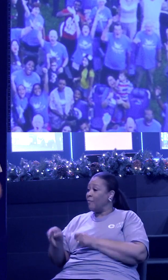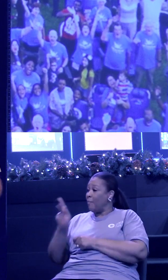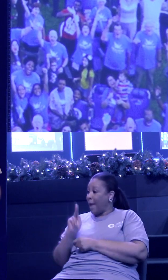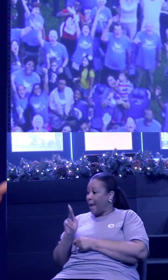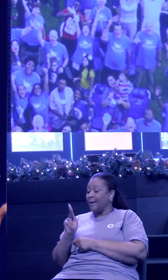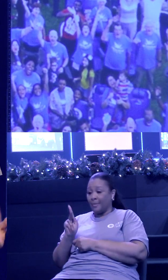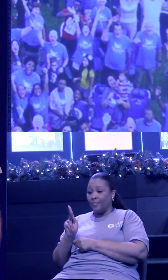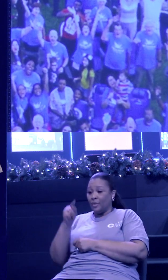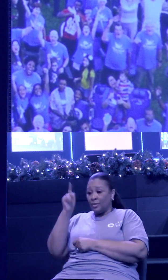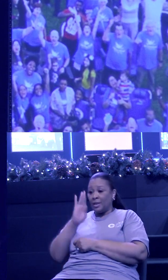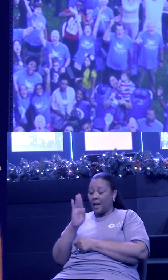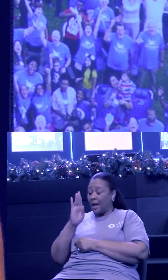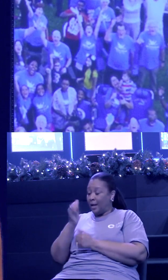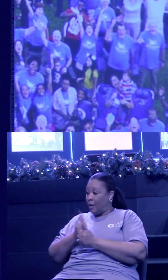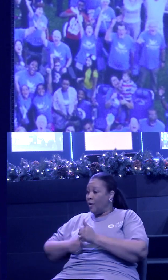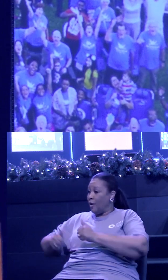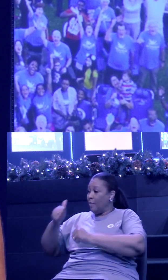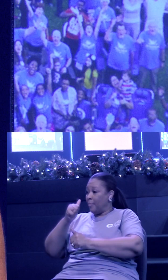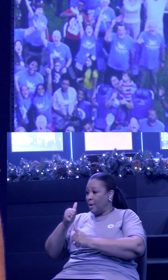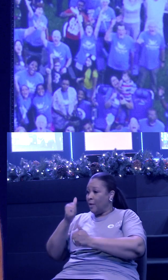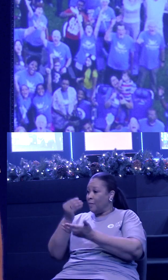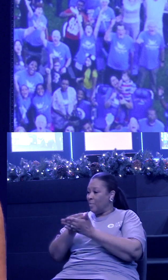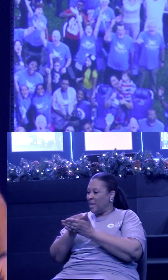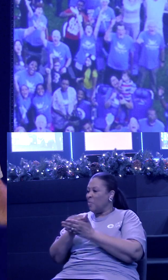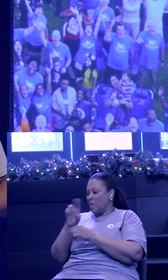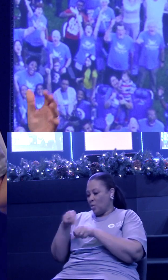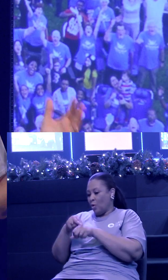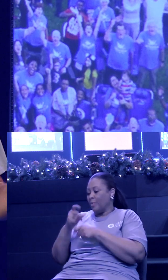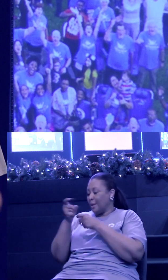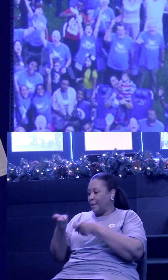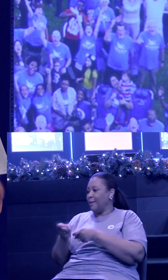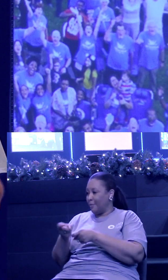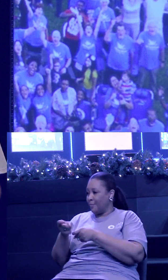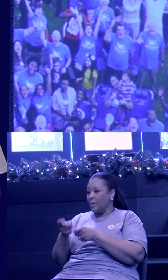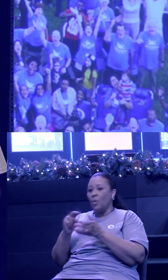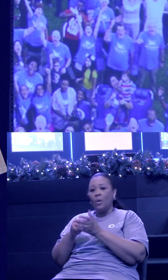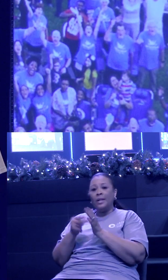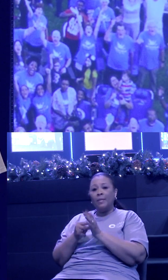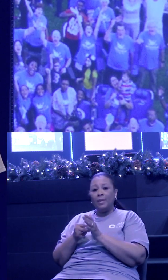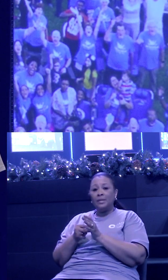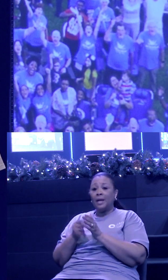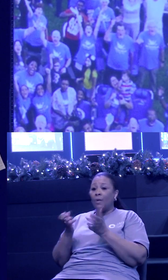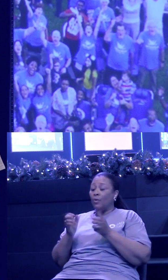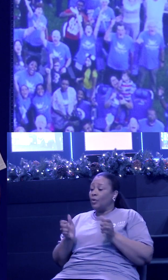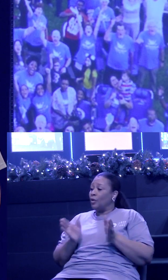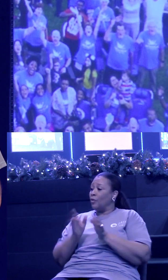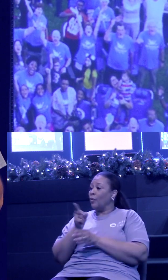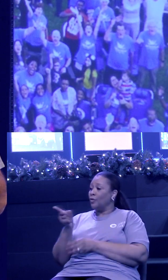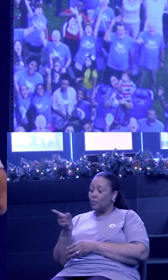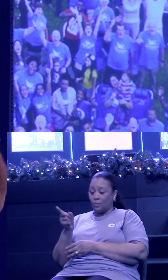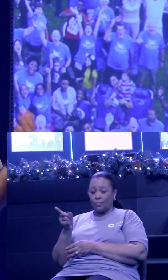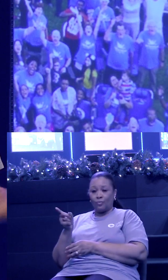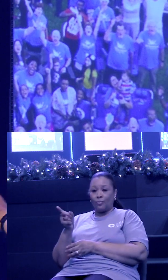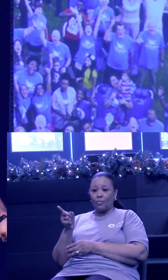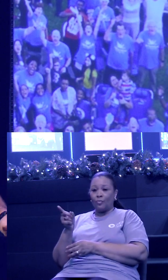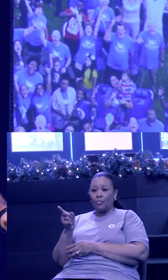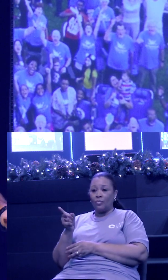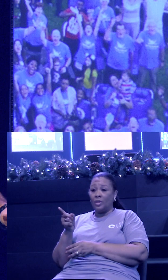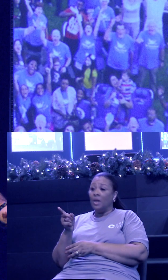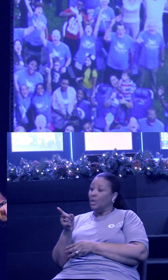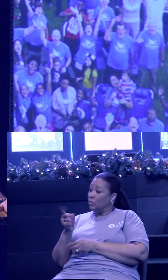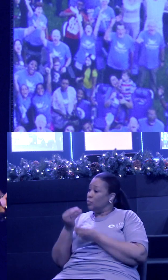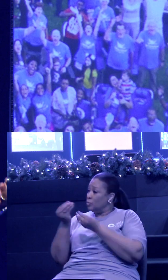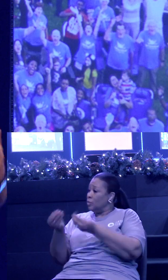God an over and above offering this season. And what this is, I just want to encourage you to be